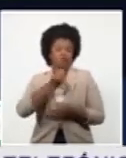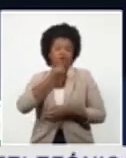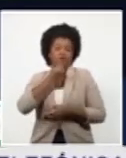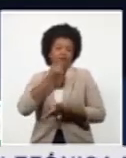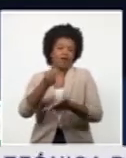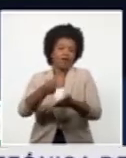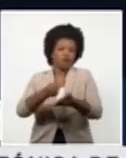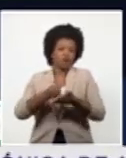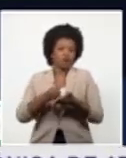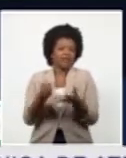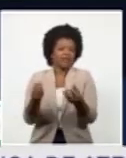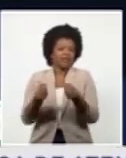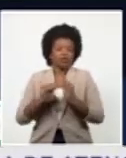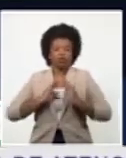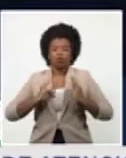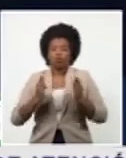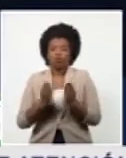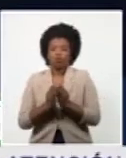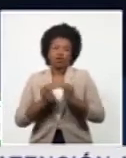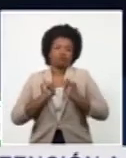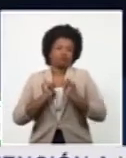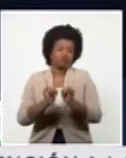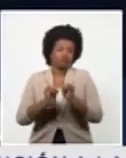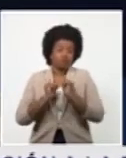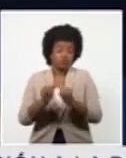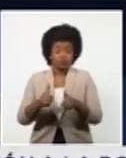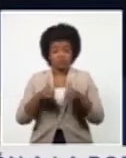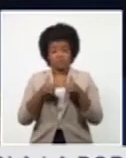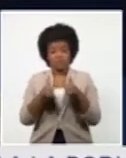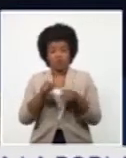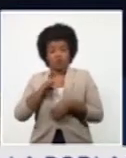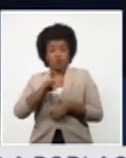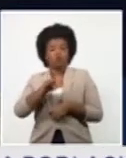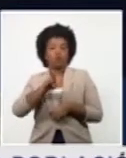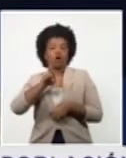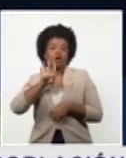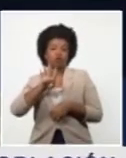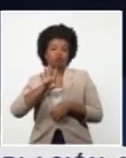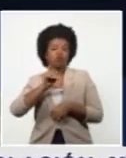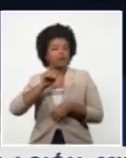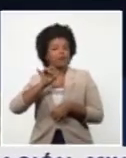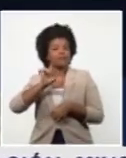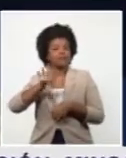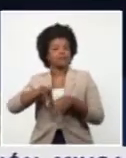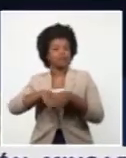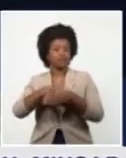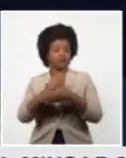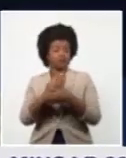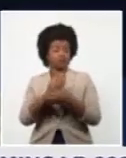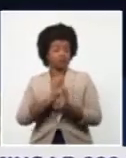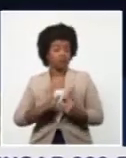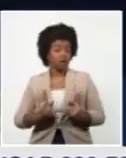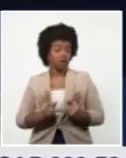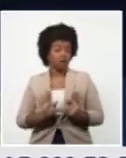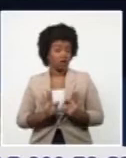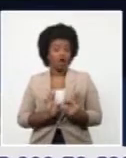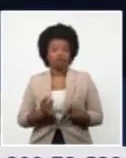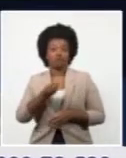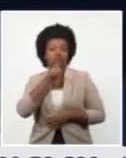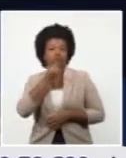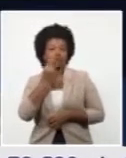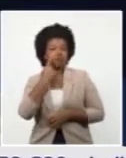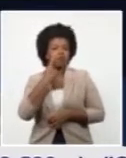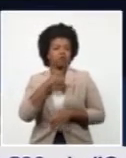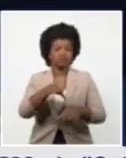confirmed case contacts. And that is the importance that every time a person is diagnosed with a disease, that the person